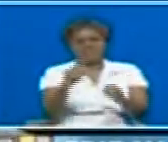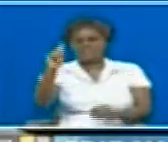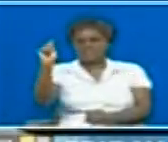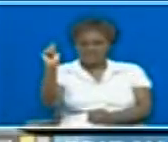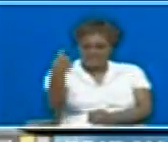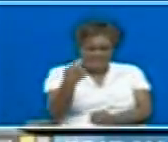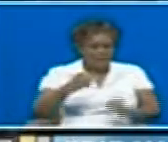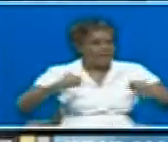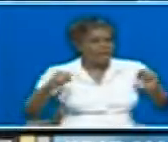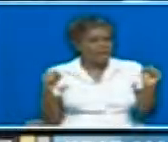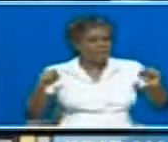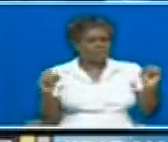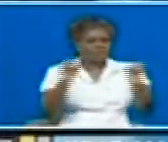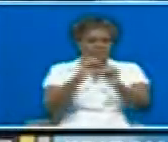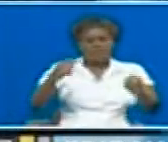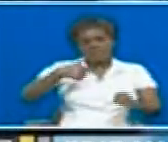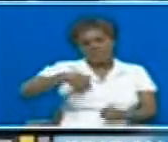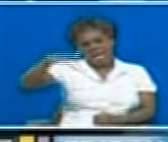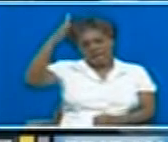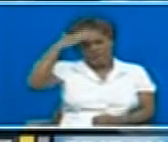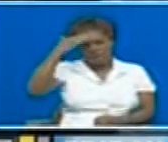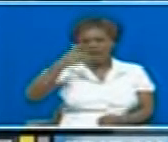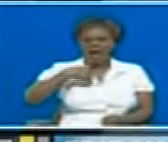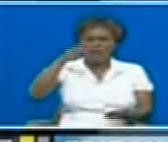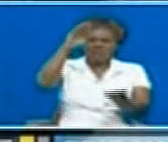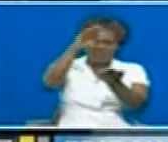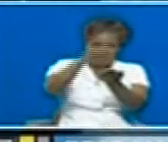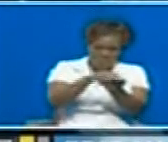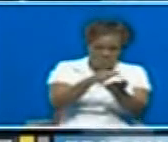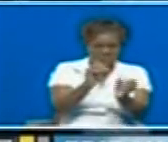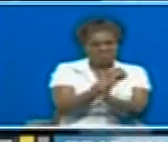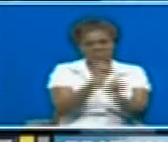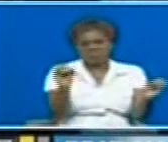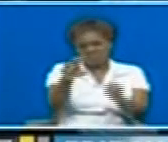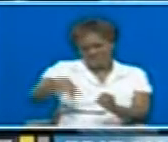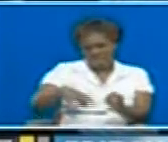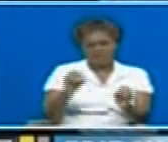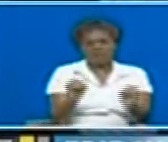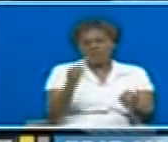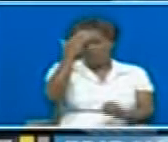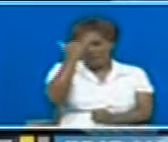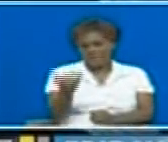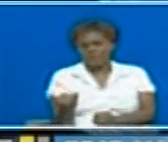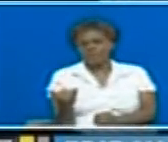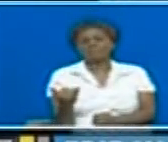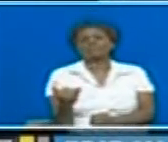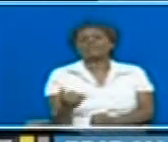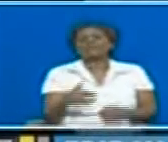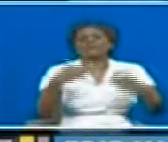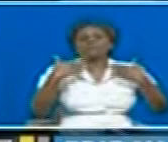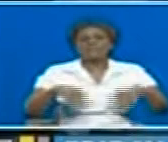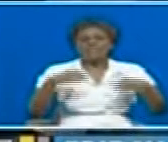Kenyans are not happy. Nilijua hakutakuwa na impact kwa fare. Shauri